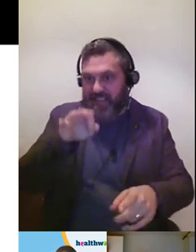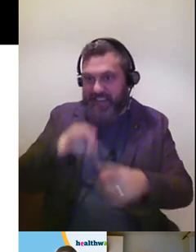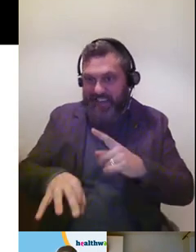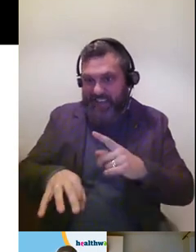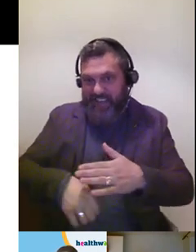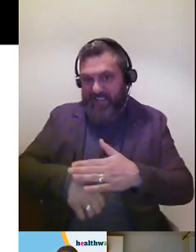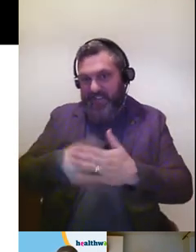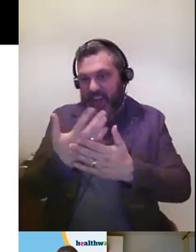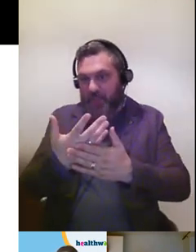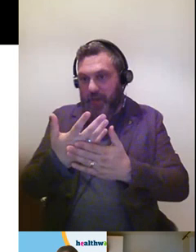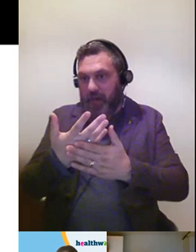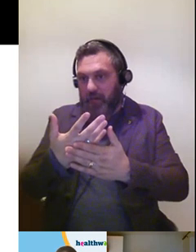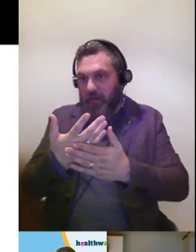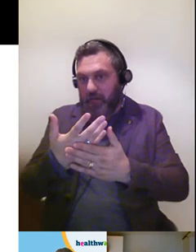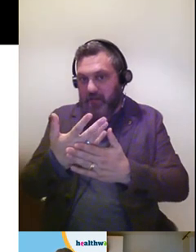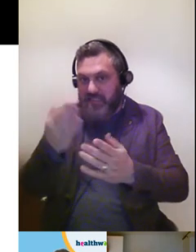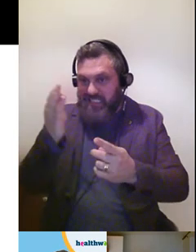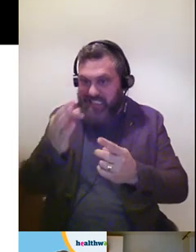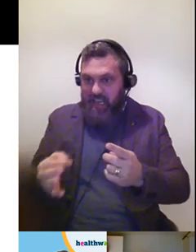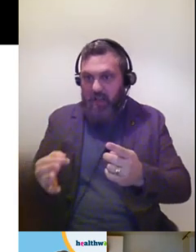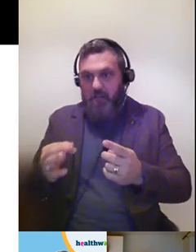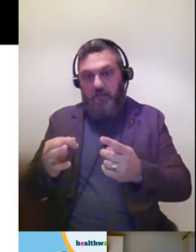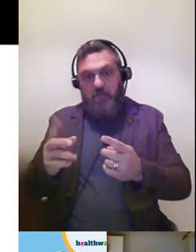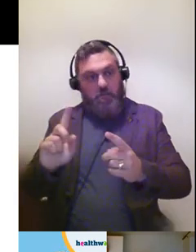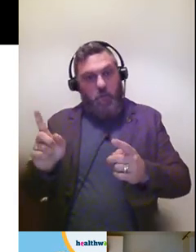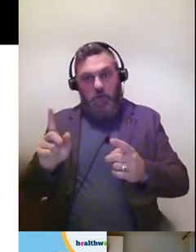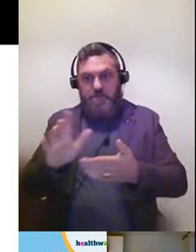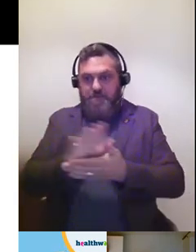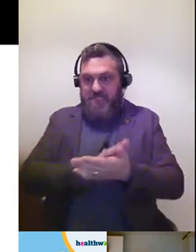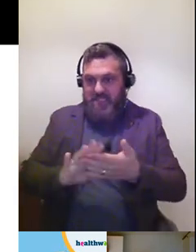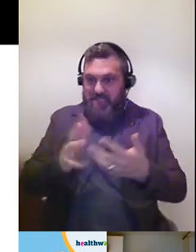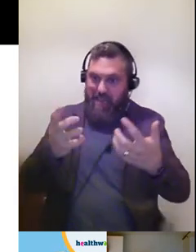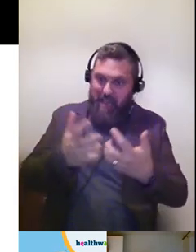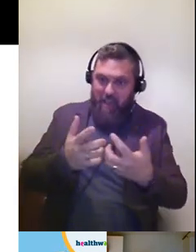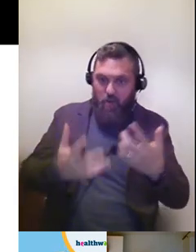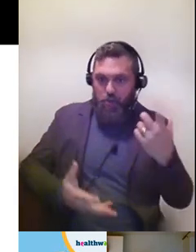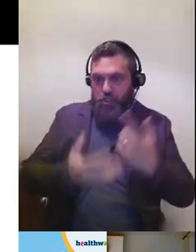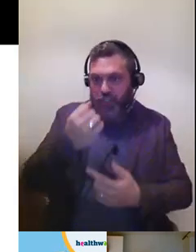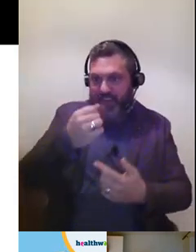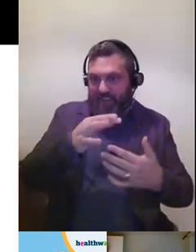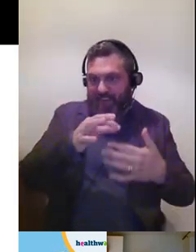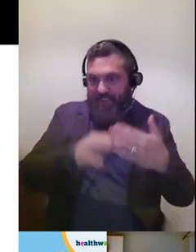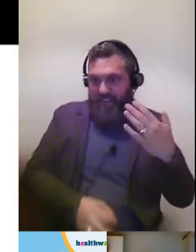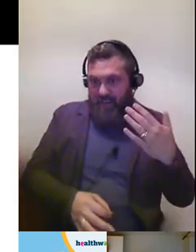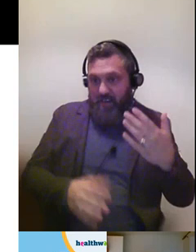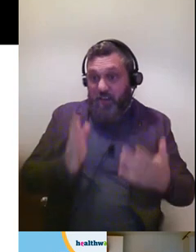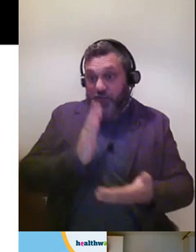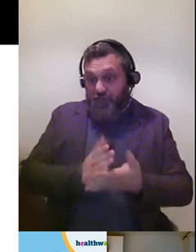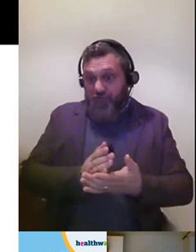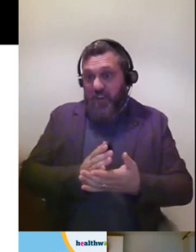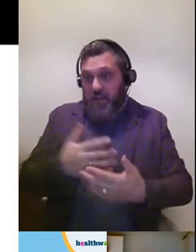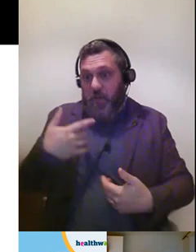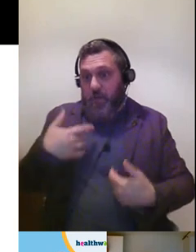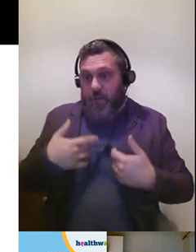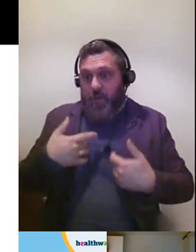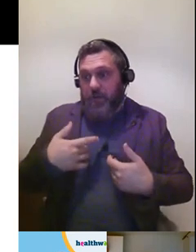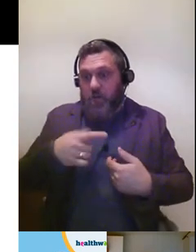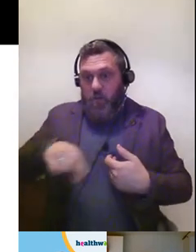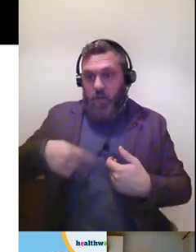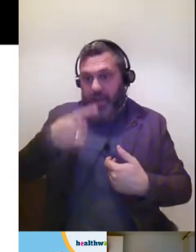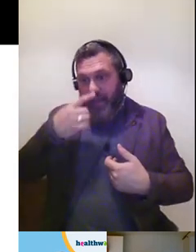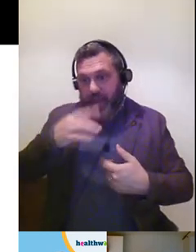developing subsequent levels of detail about exactly what this will mean, how we'll do it, I would be really, really keen to find a way that we